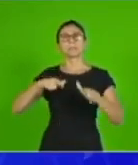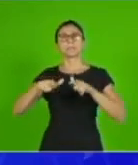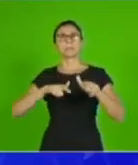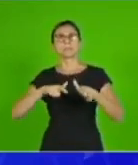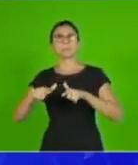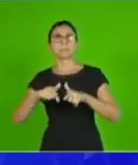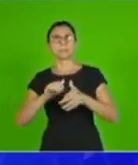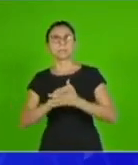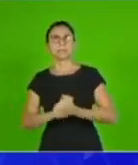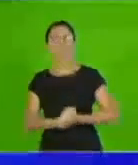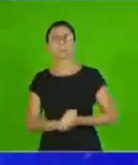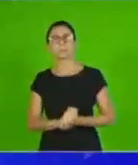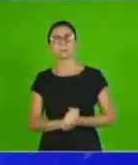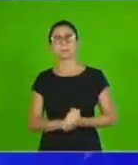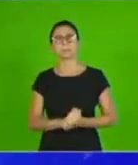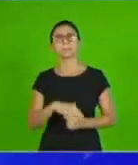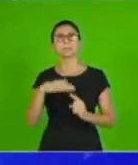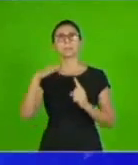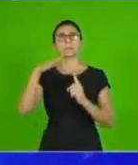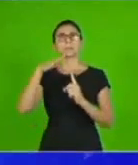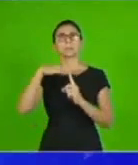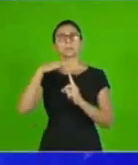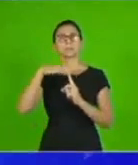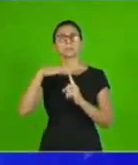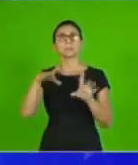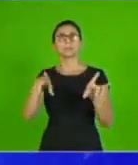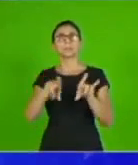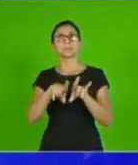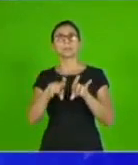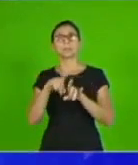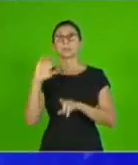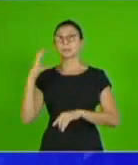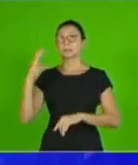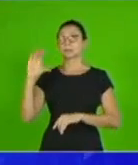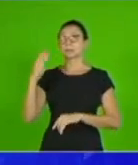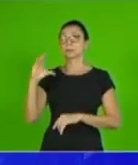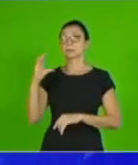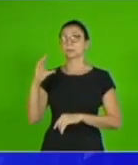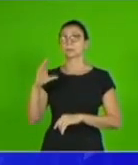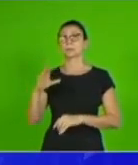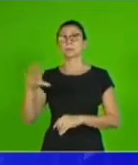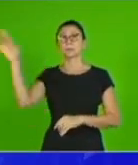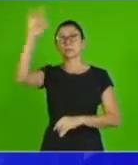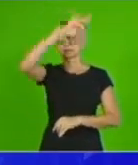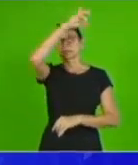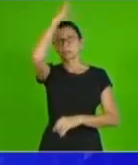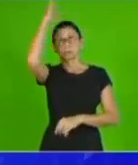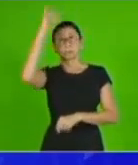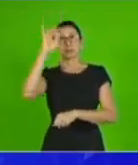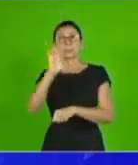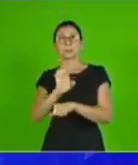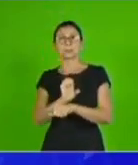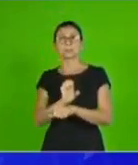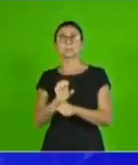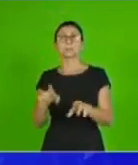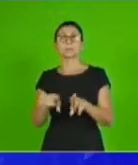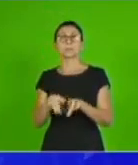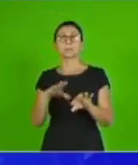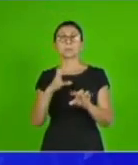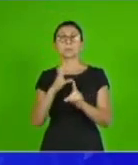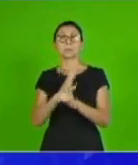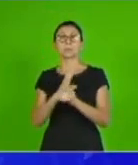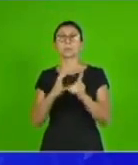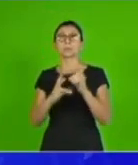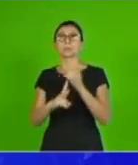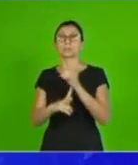in Curitiba, in Paraná. We also had an event of another